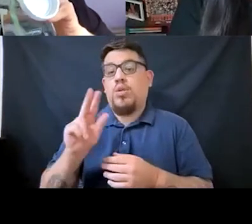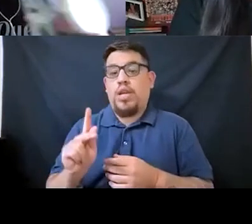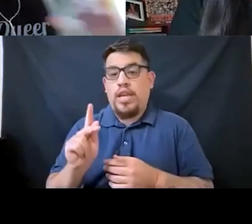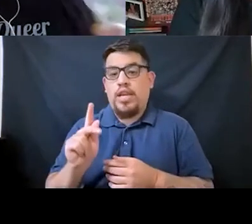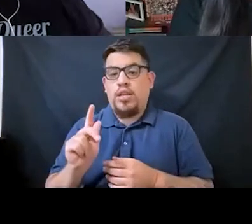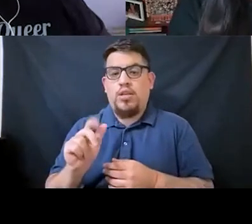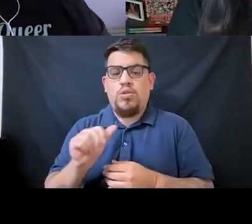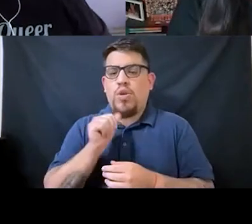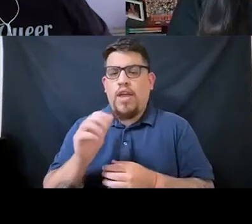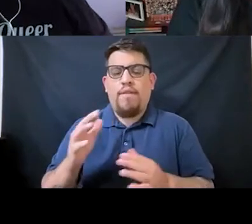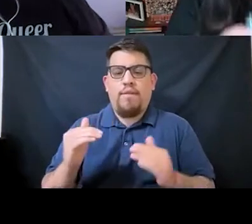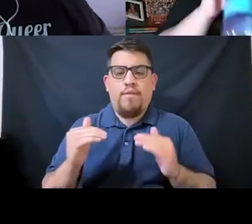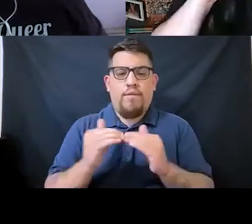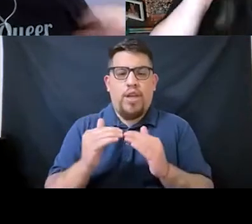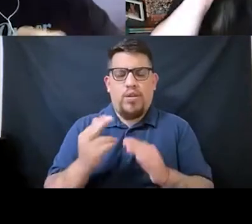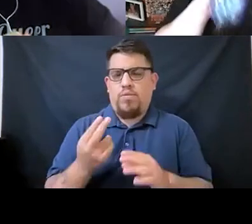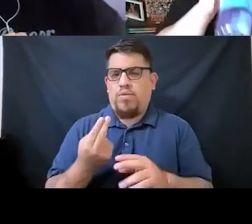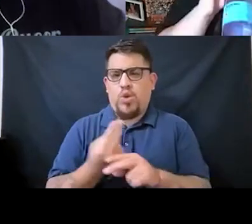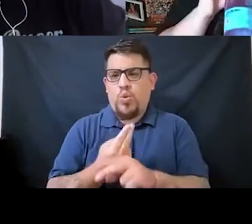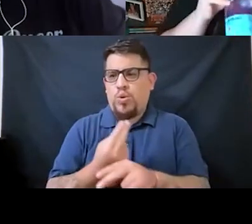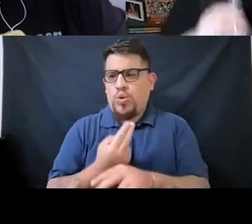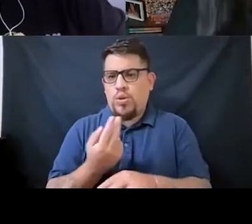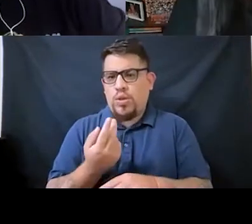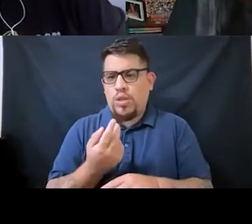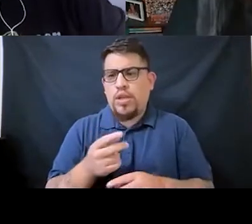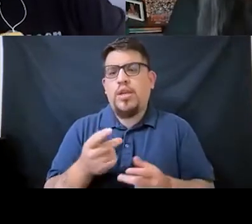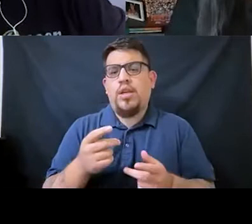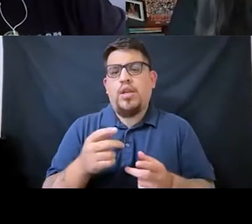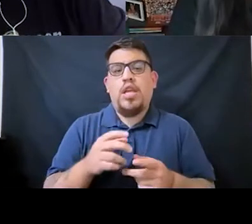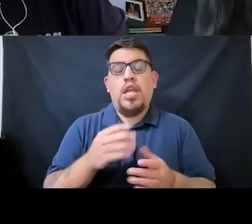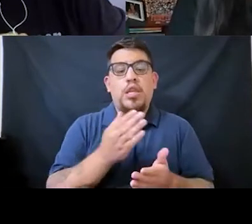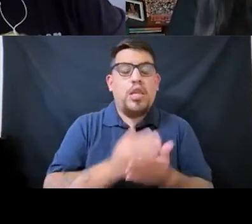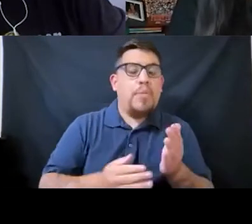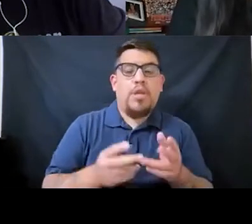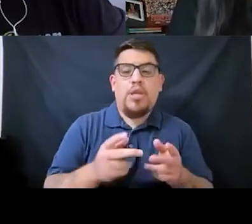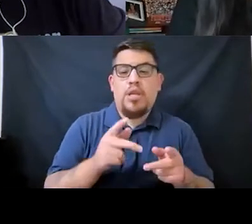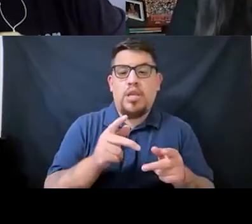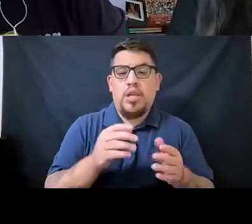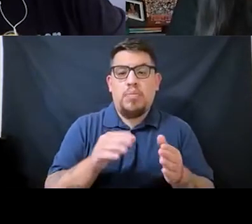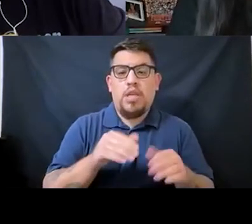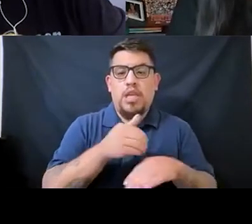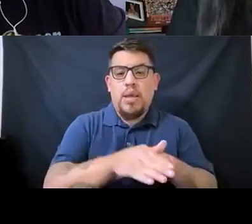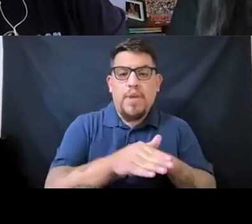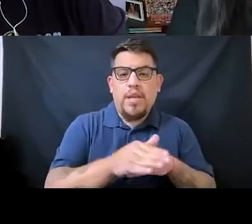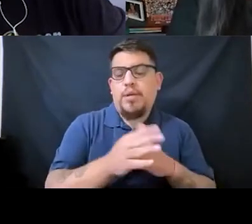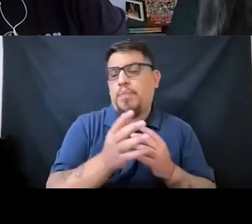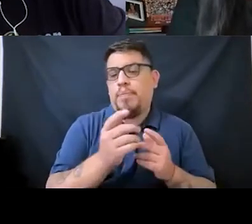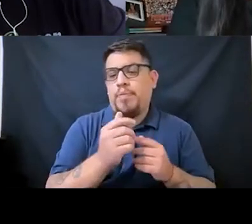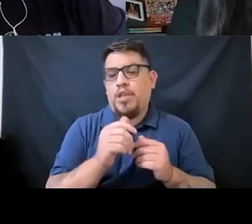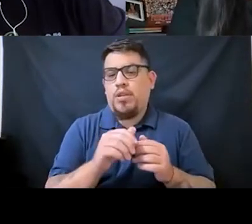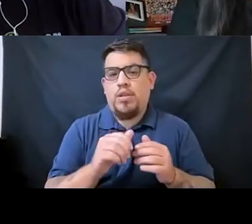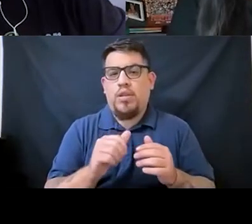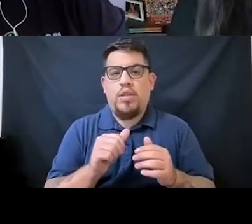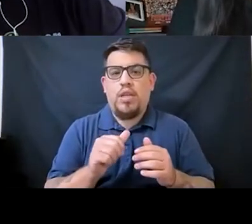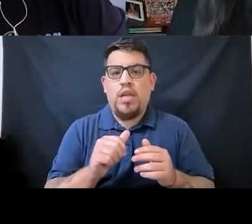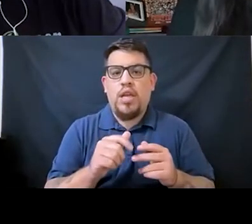use. So a lot of the pieces that people would, some of the pieces people submitted wanted to use fair use, like a part of a speech that was